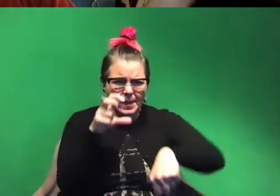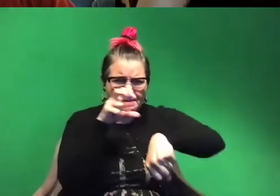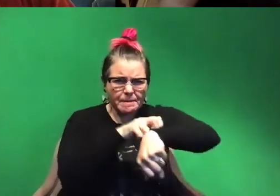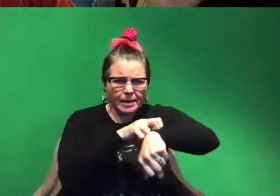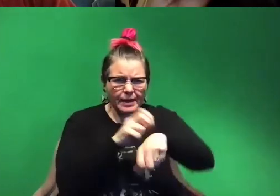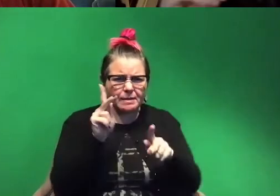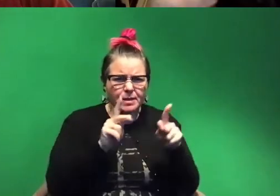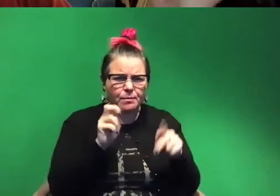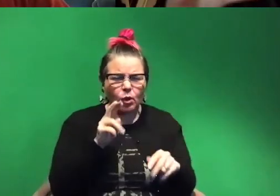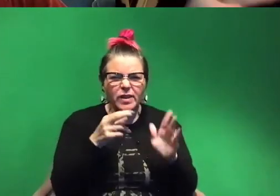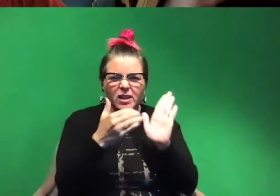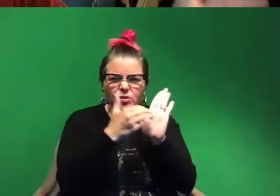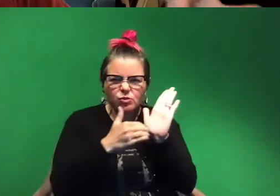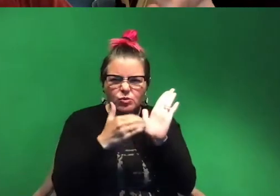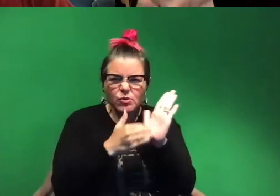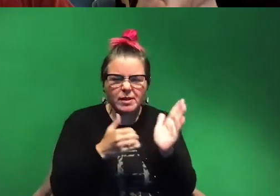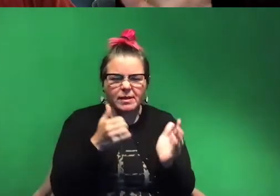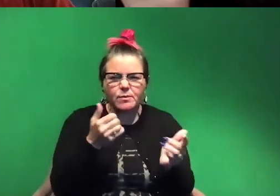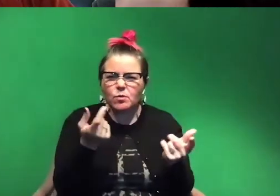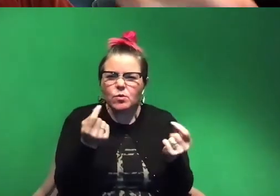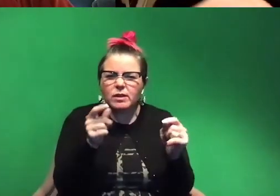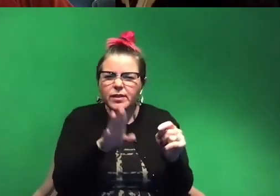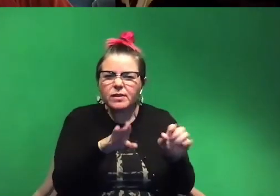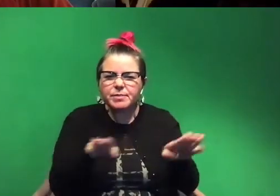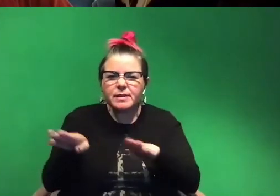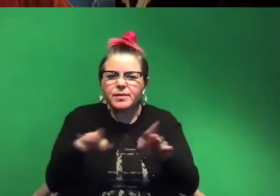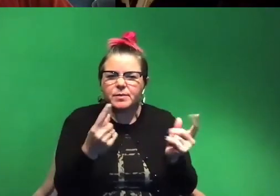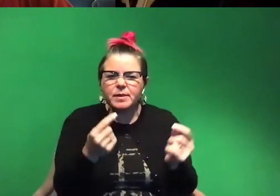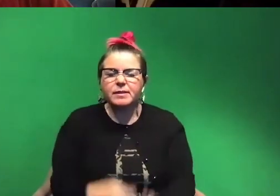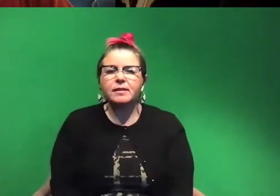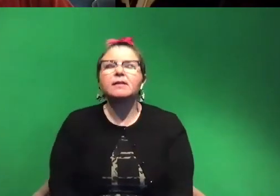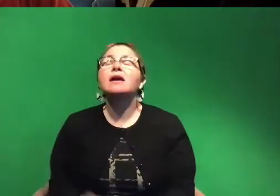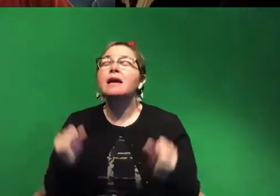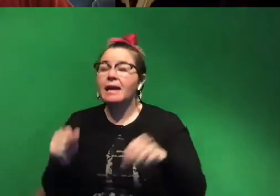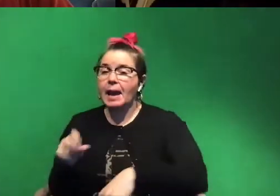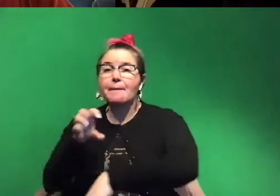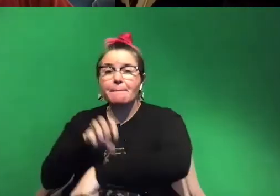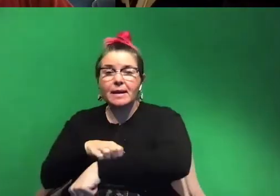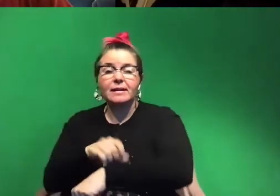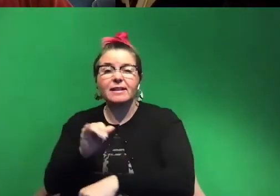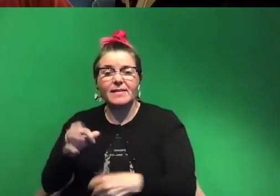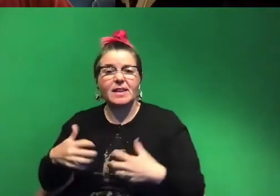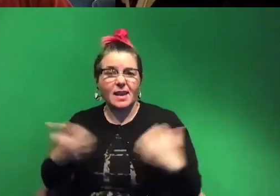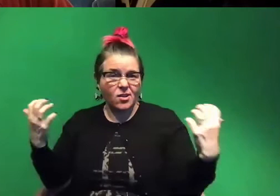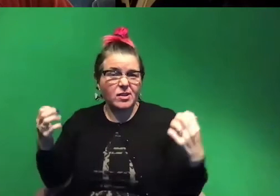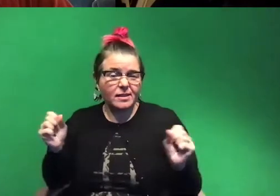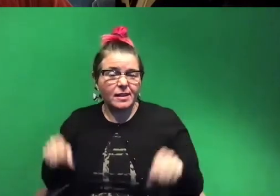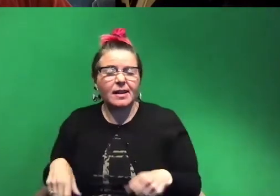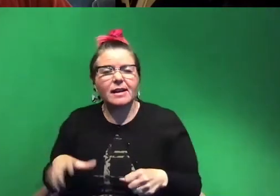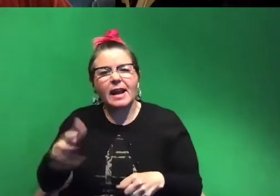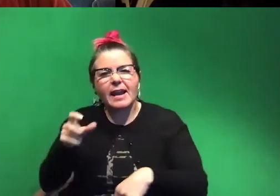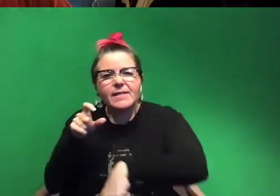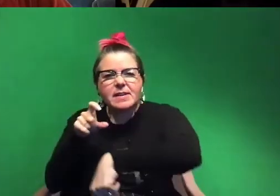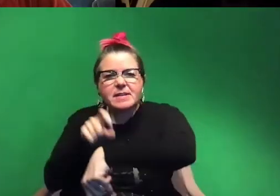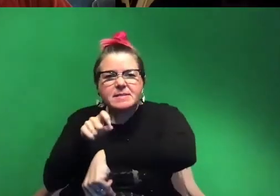like scrape? Like what's the action happening there? They can bite. If you make them angry enough, they can kind of nip at you.